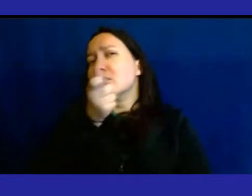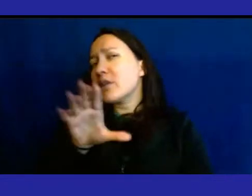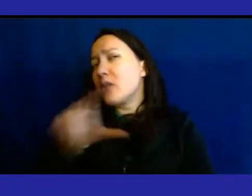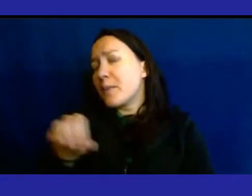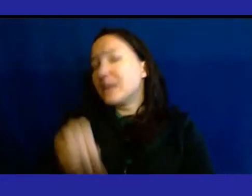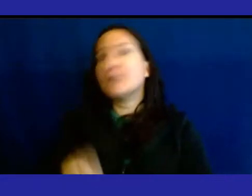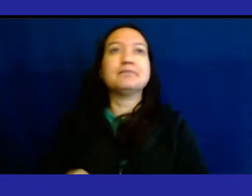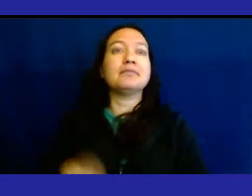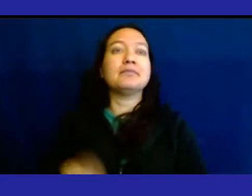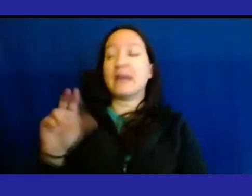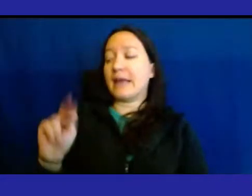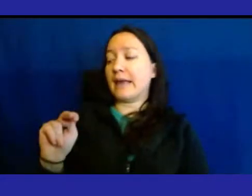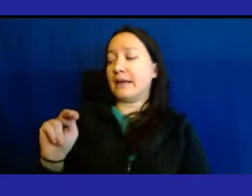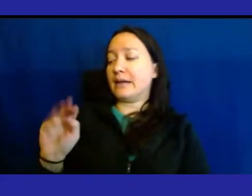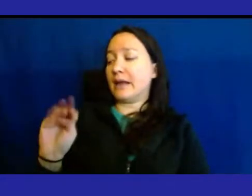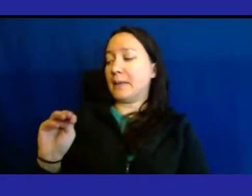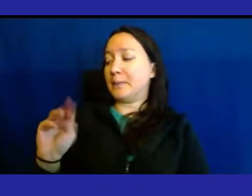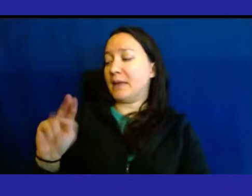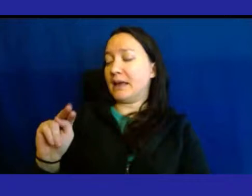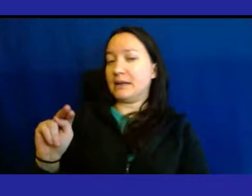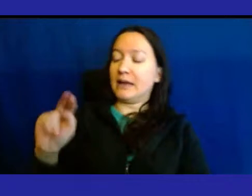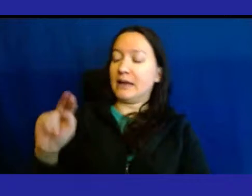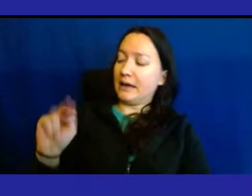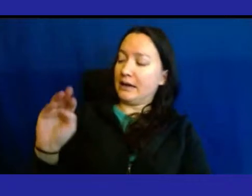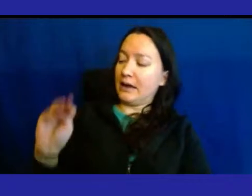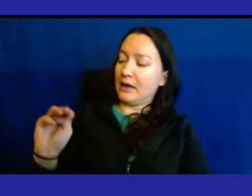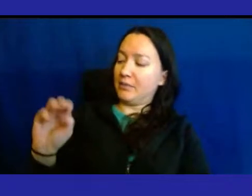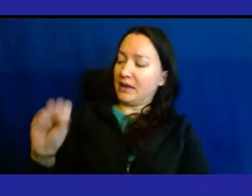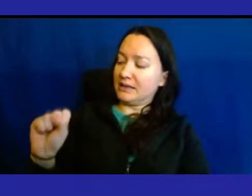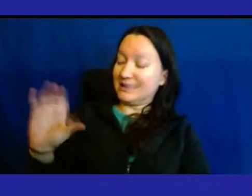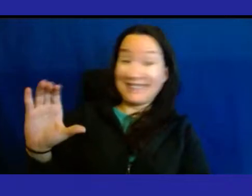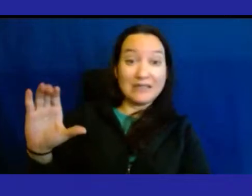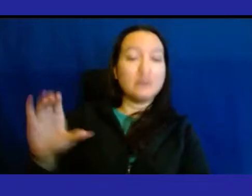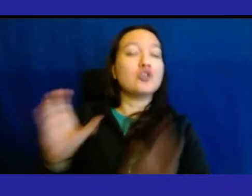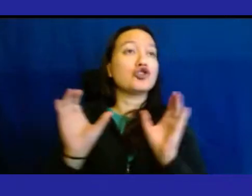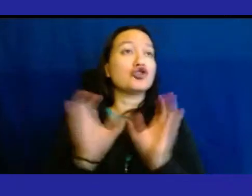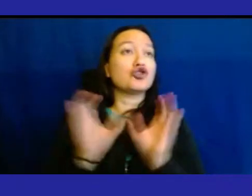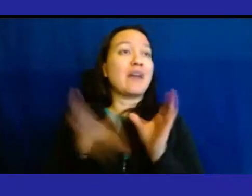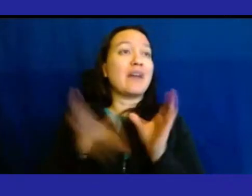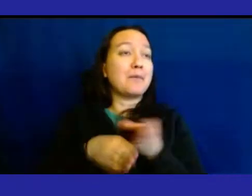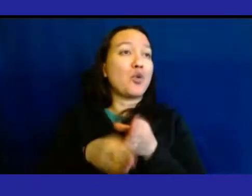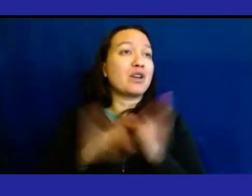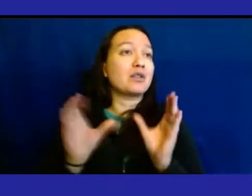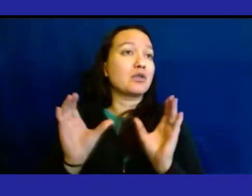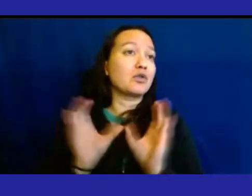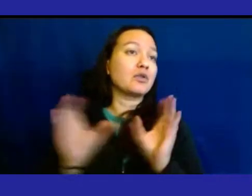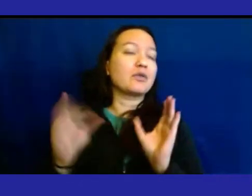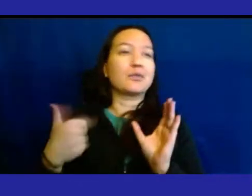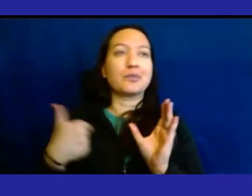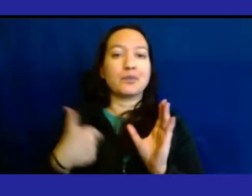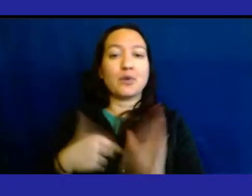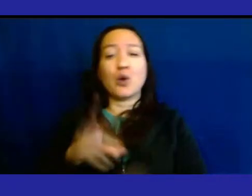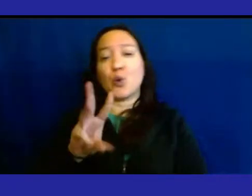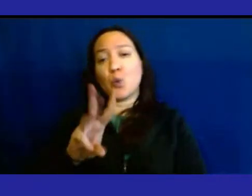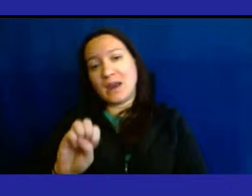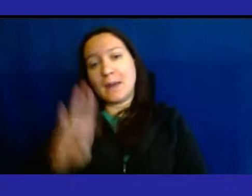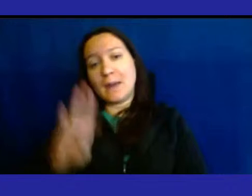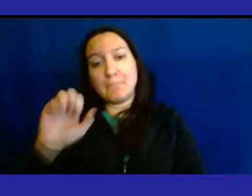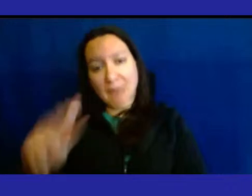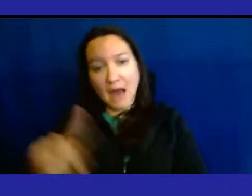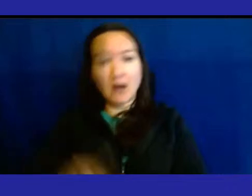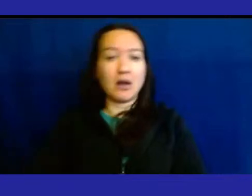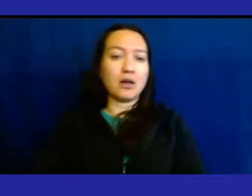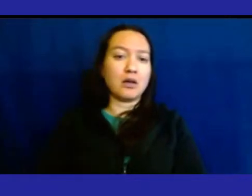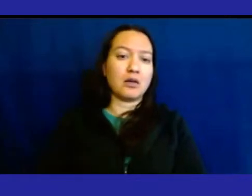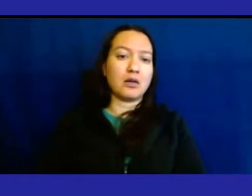like NMSDC, which certifies minority organizations, or WeBank, which certifies women-owned organizations, and